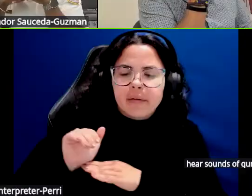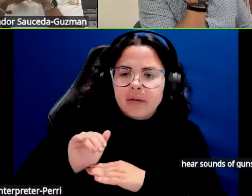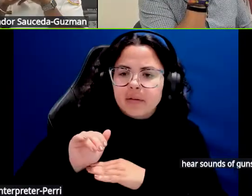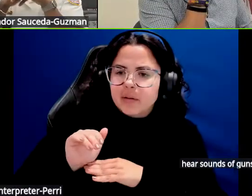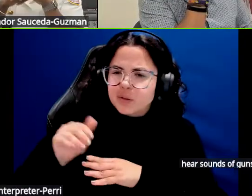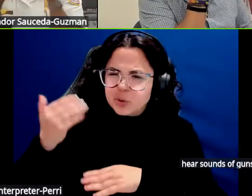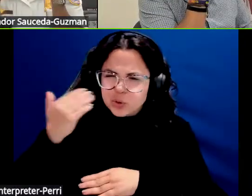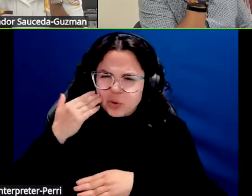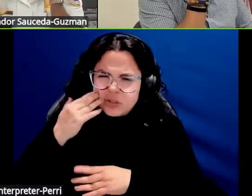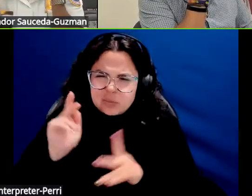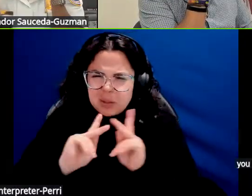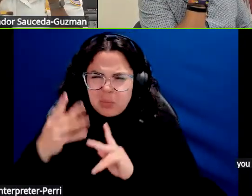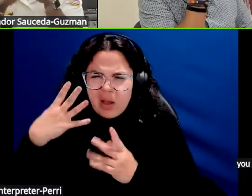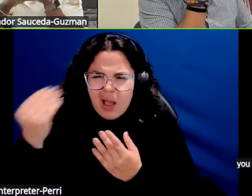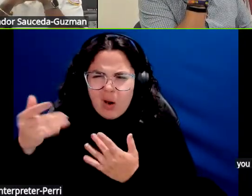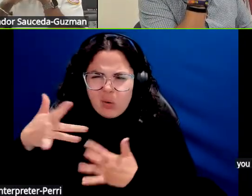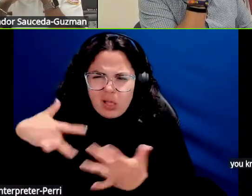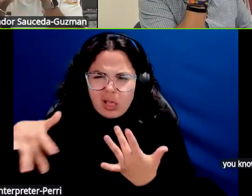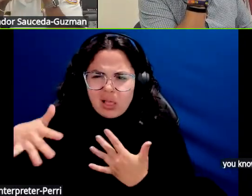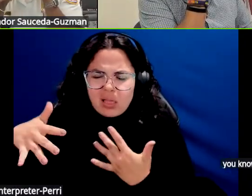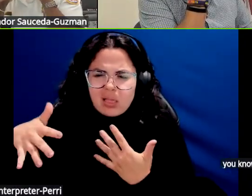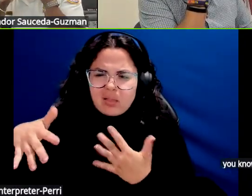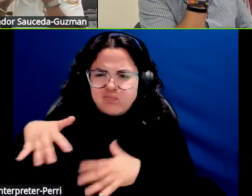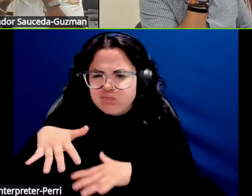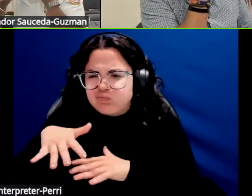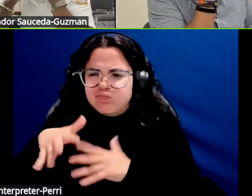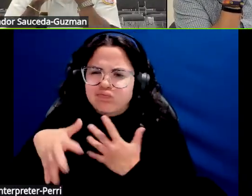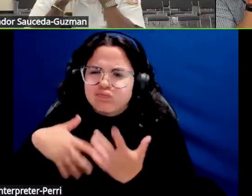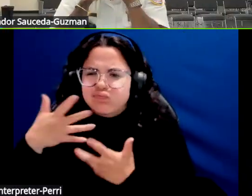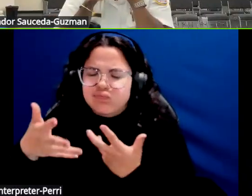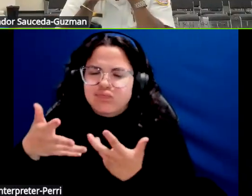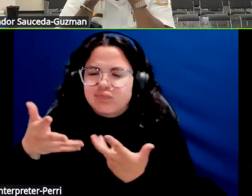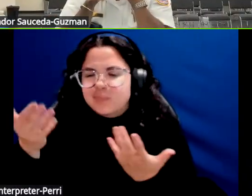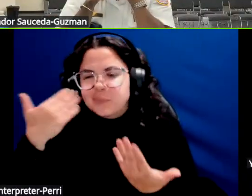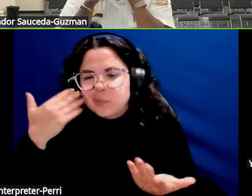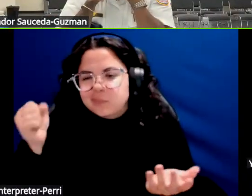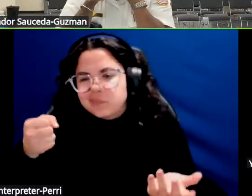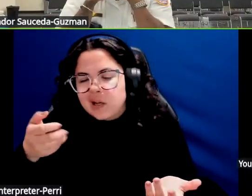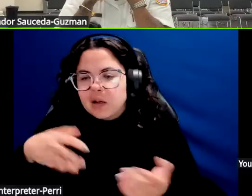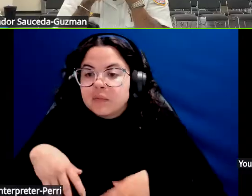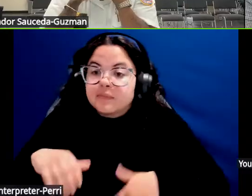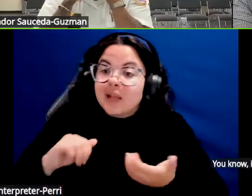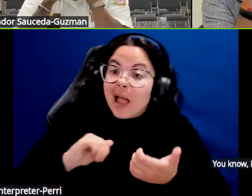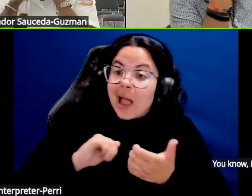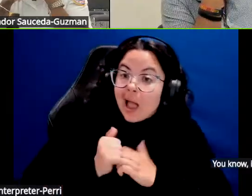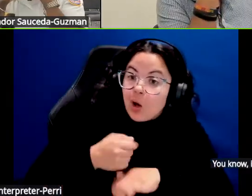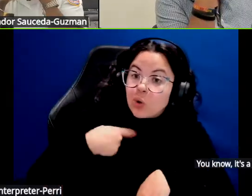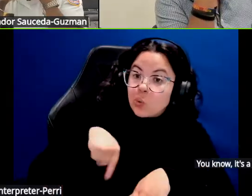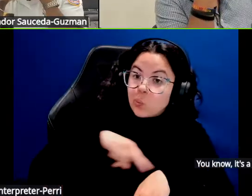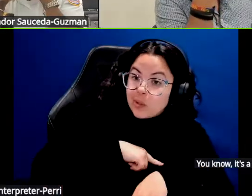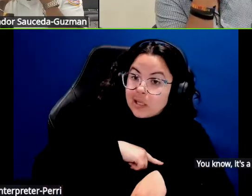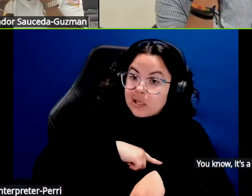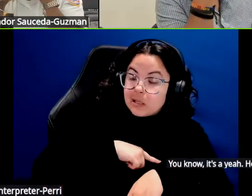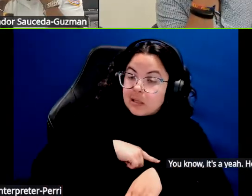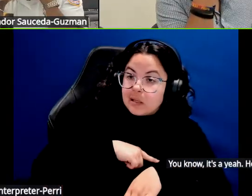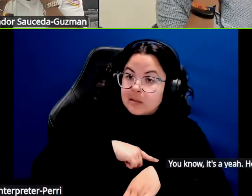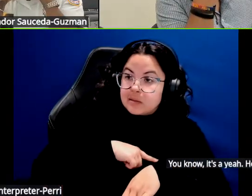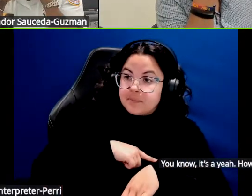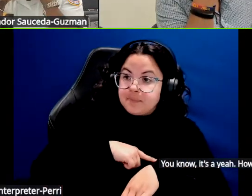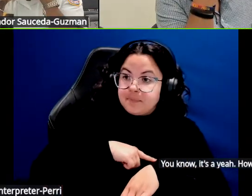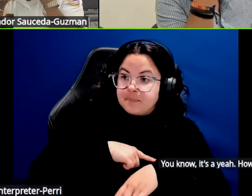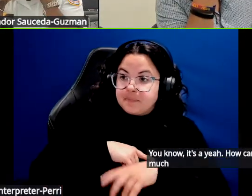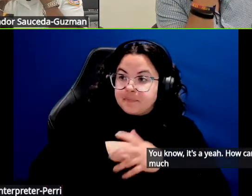know, just people out, just, you know, it's a, yeah. How can folks like us in these positions that pretty much